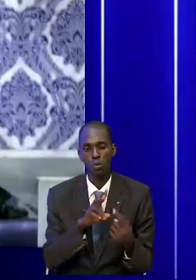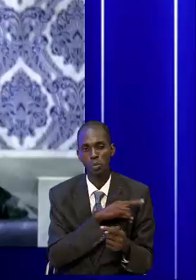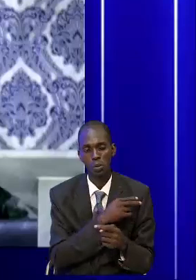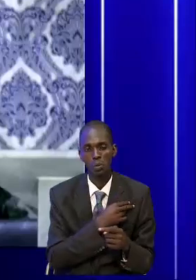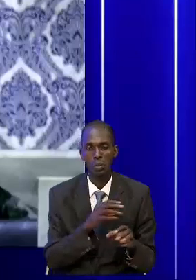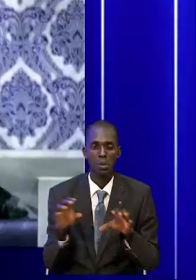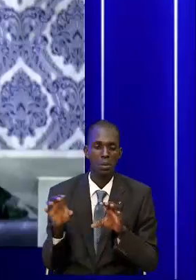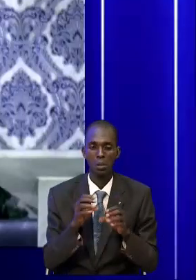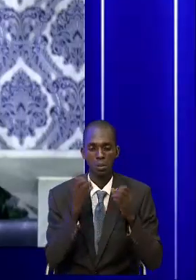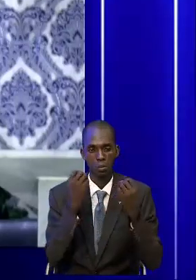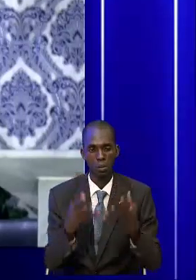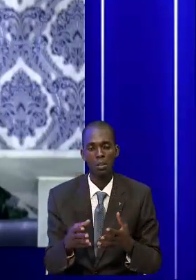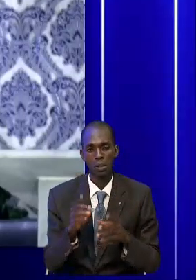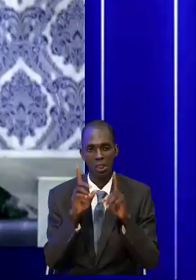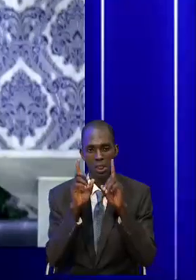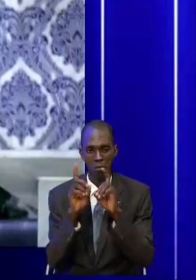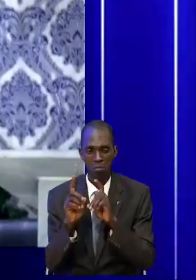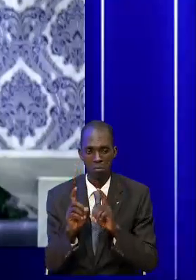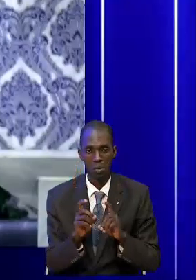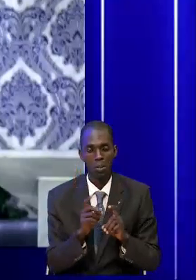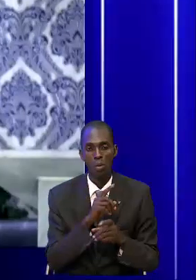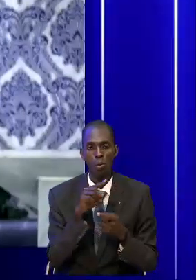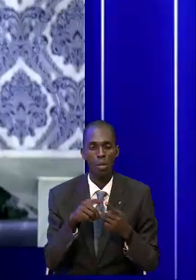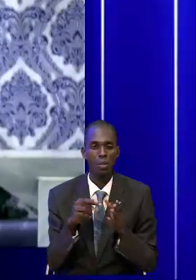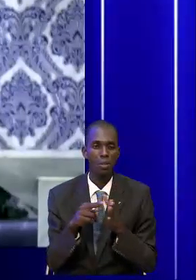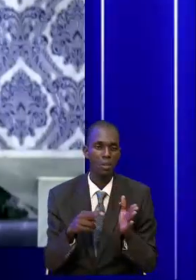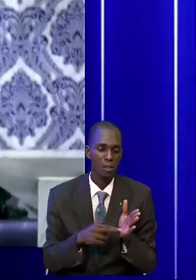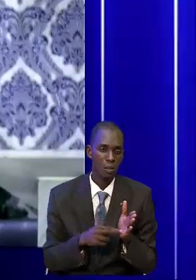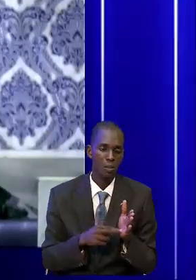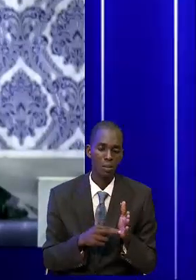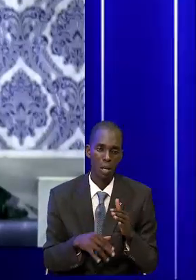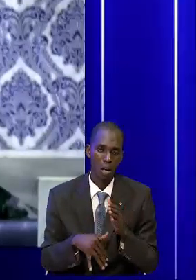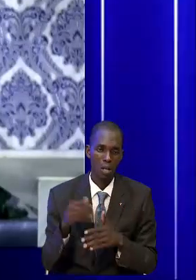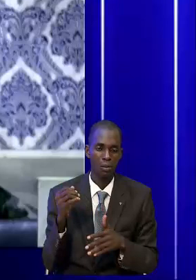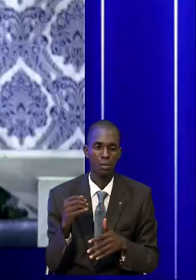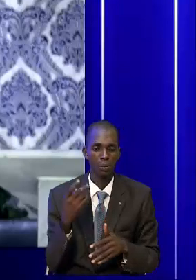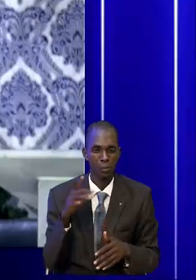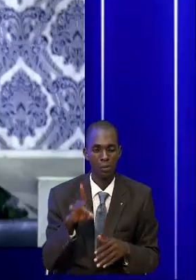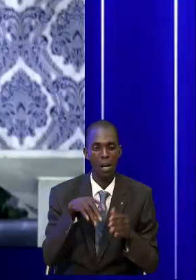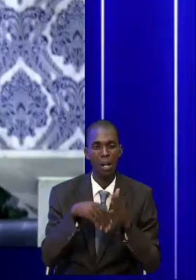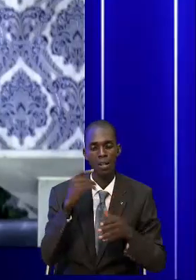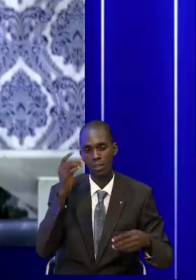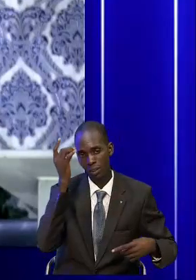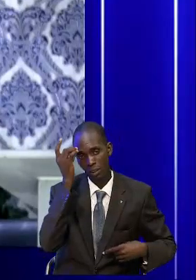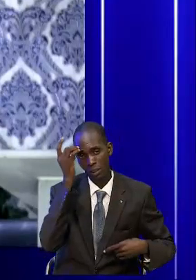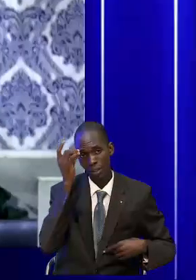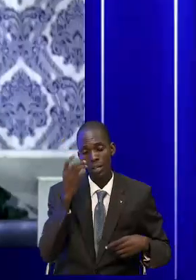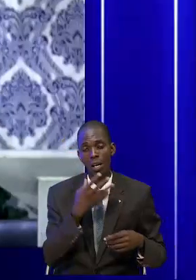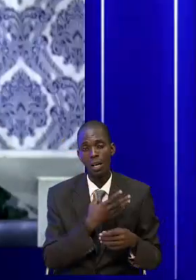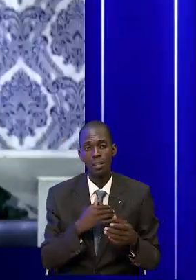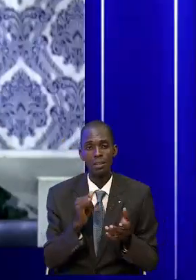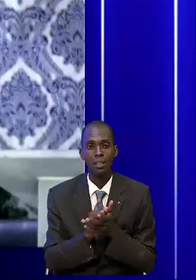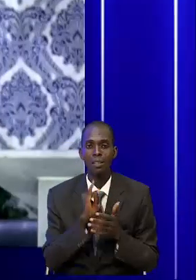me. I cannot sleep. I went back to hospital. I did tests. As tests came out, the result said